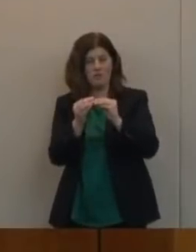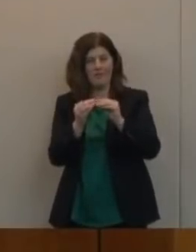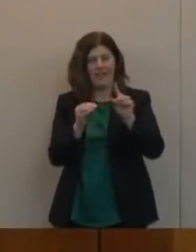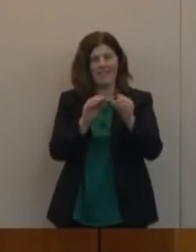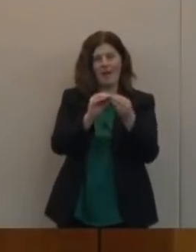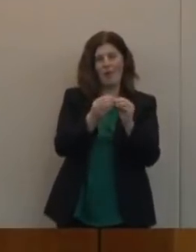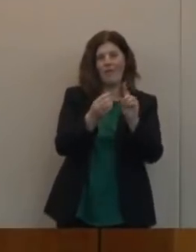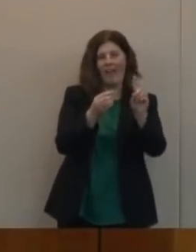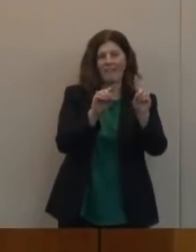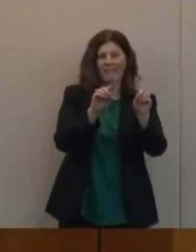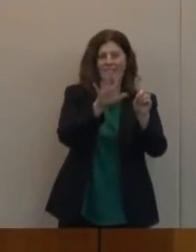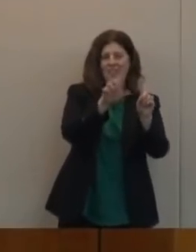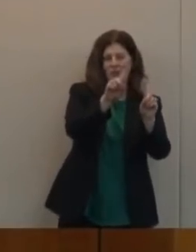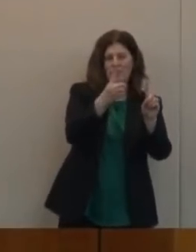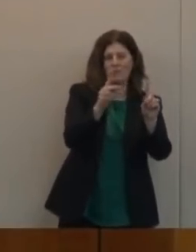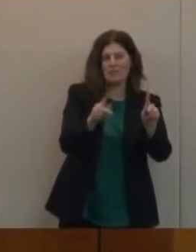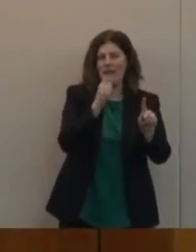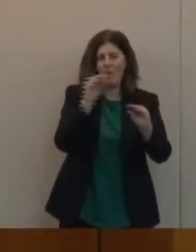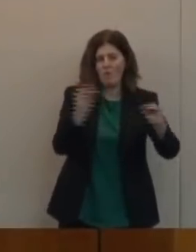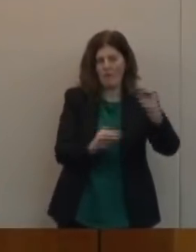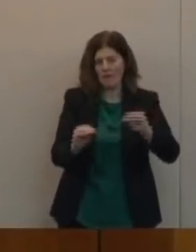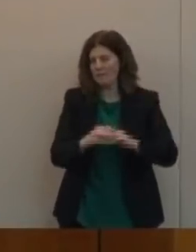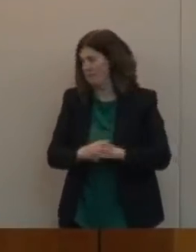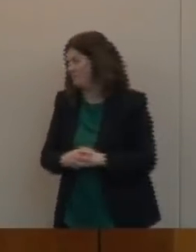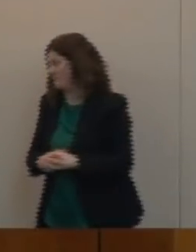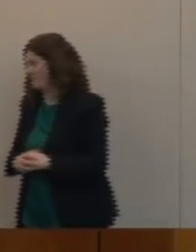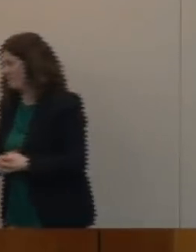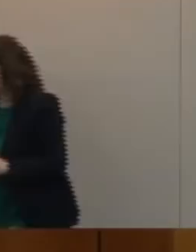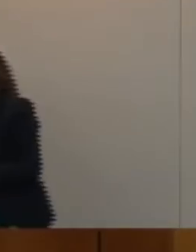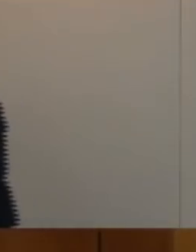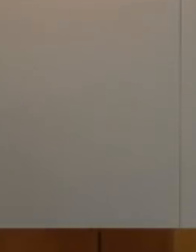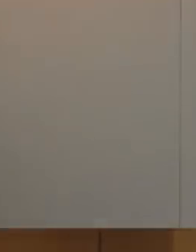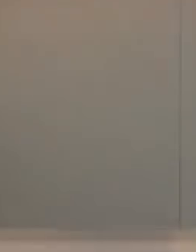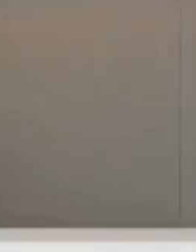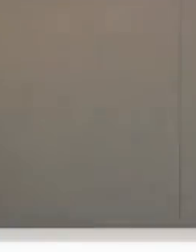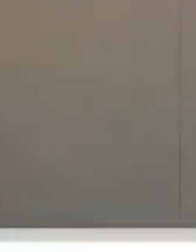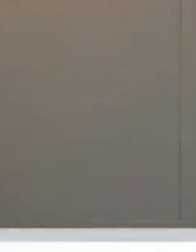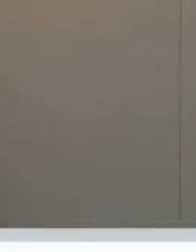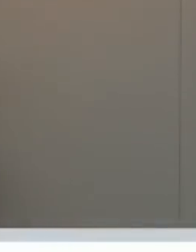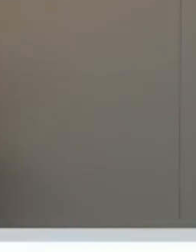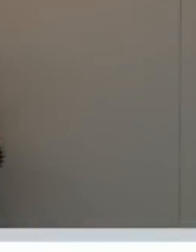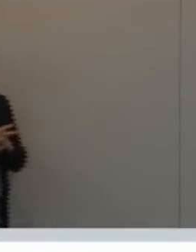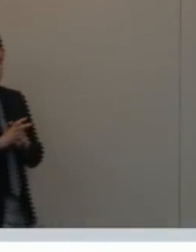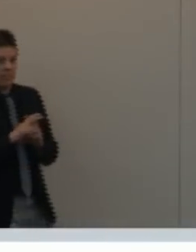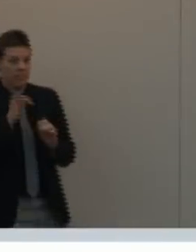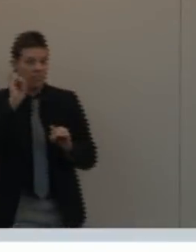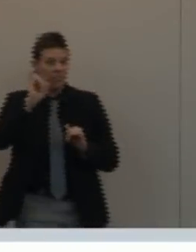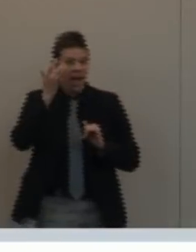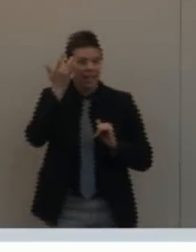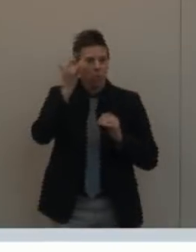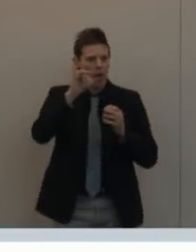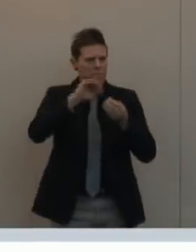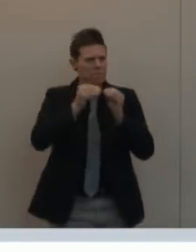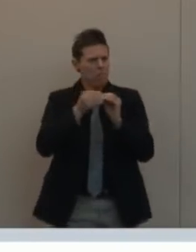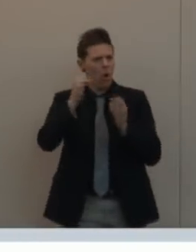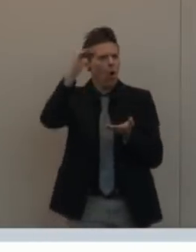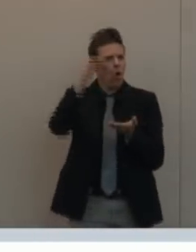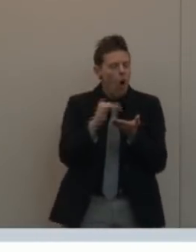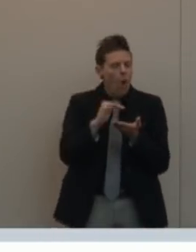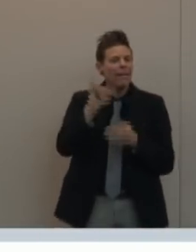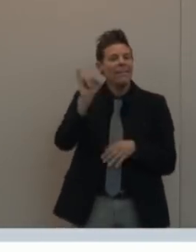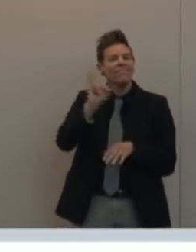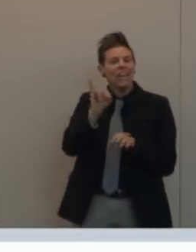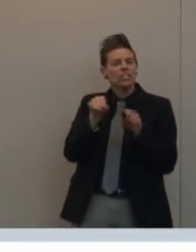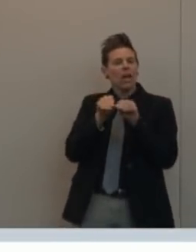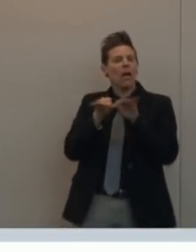not moving. So if we go back to the chart, that's why we're getting those numbers so low. And infection still is transmitted if that other 49%